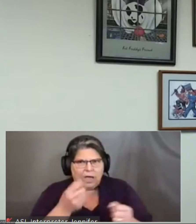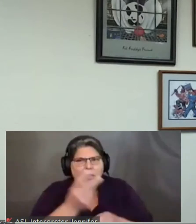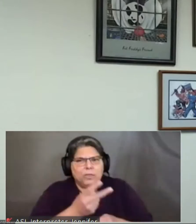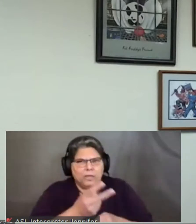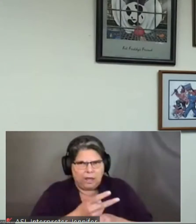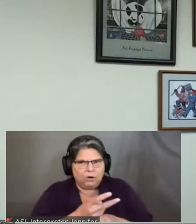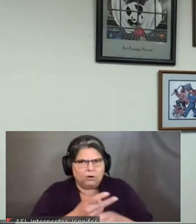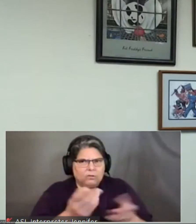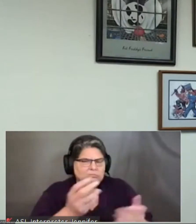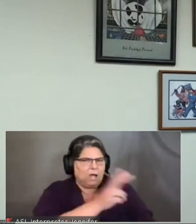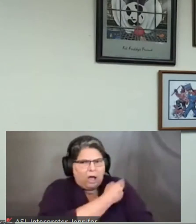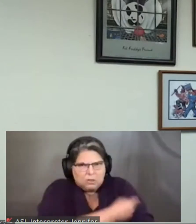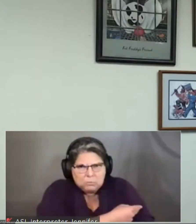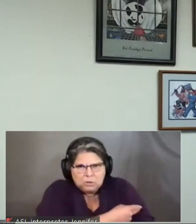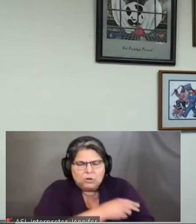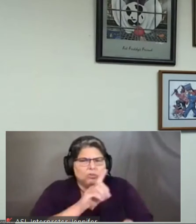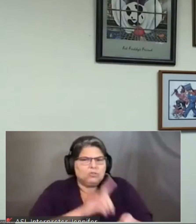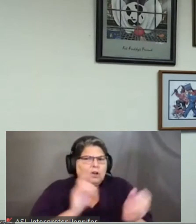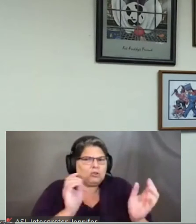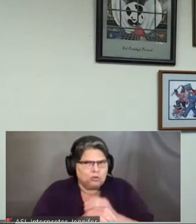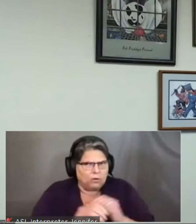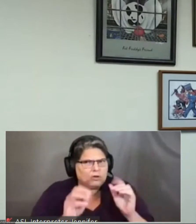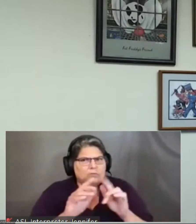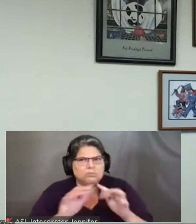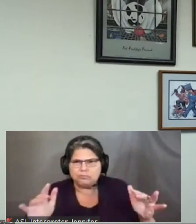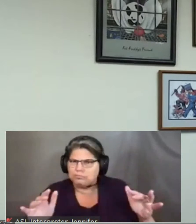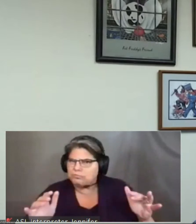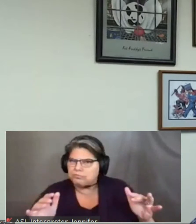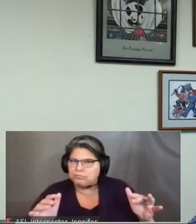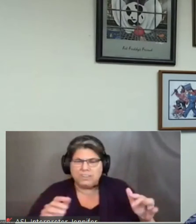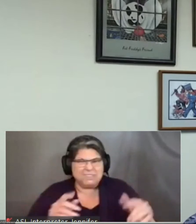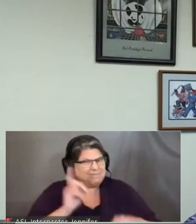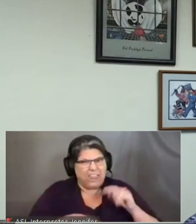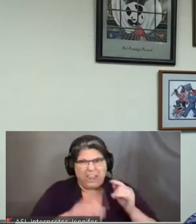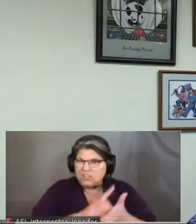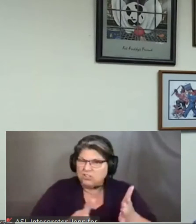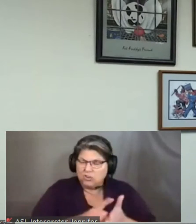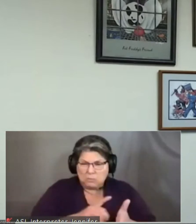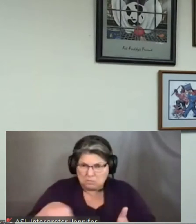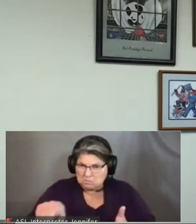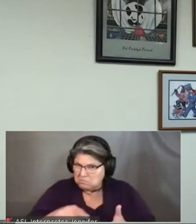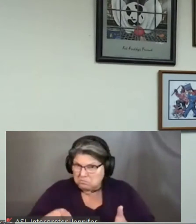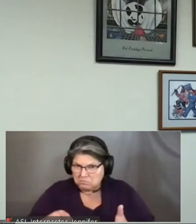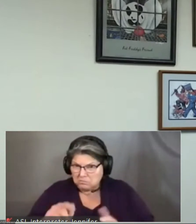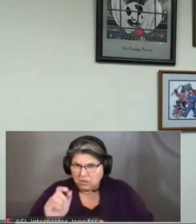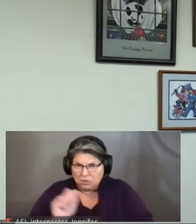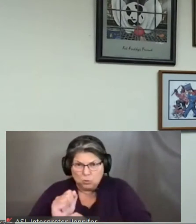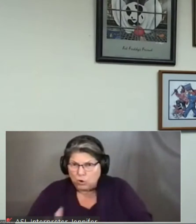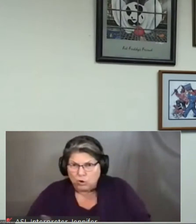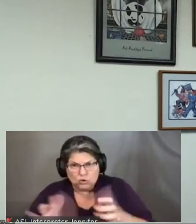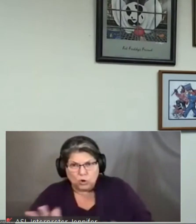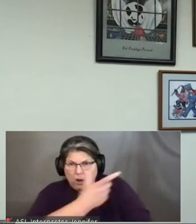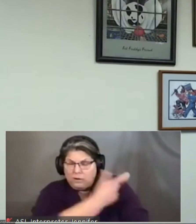institutions, discriminating against people who do not want to be vaccinated is not allowed.